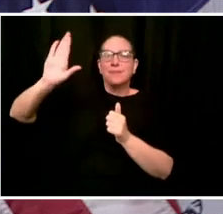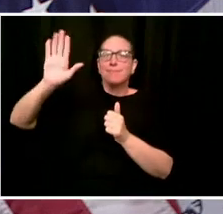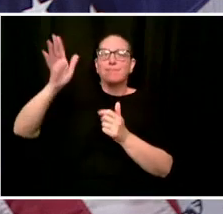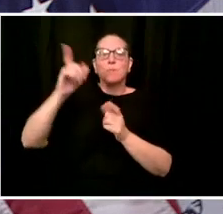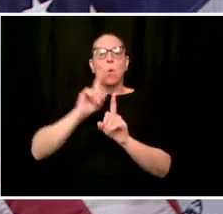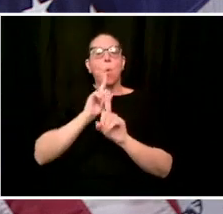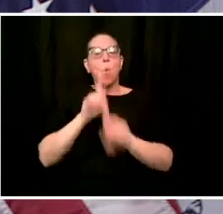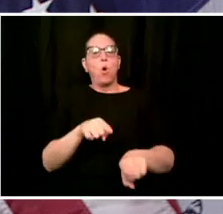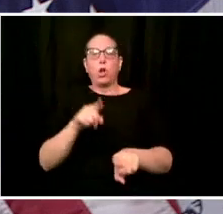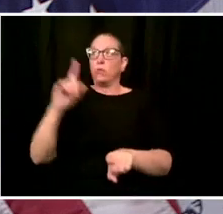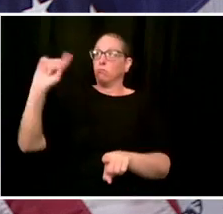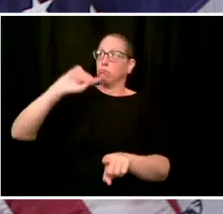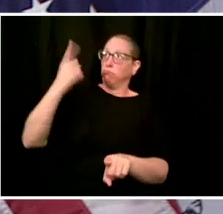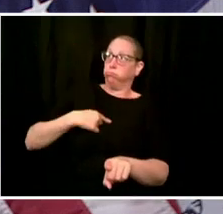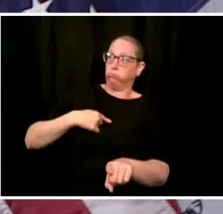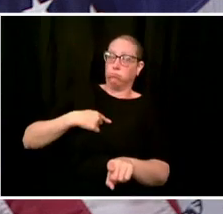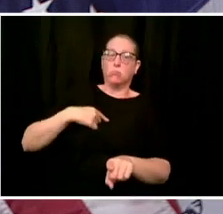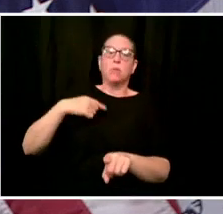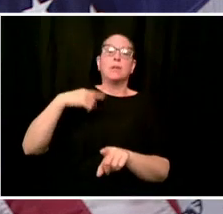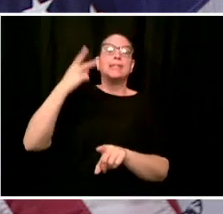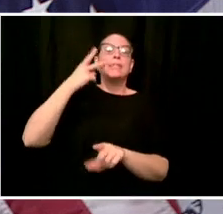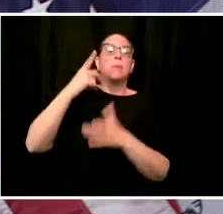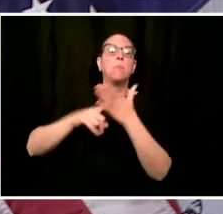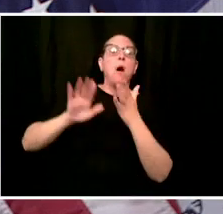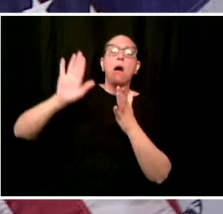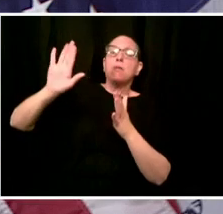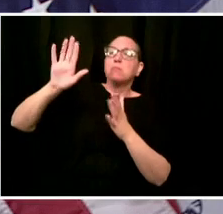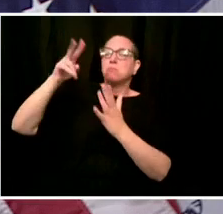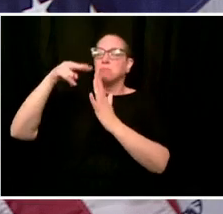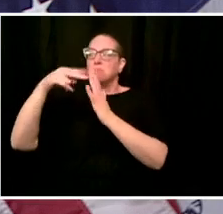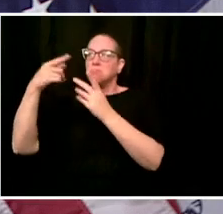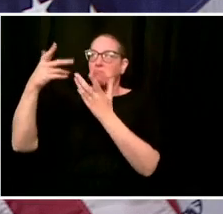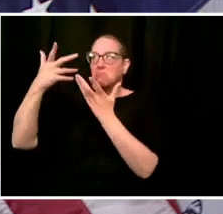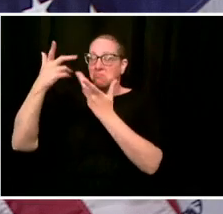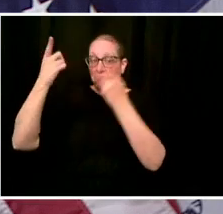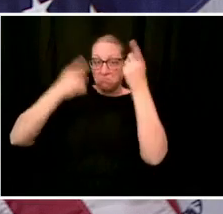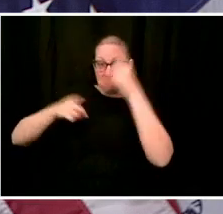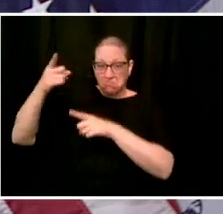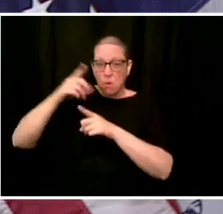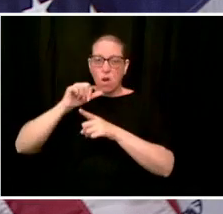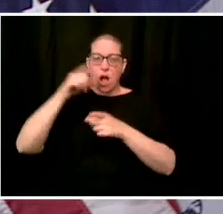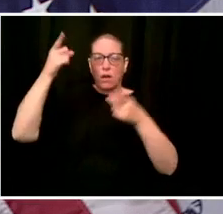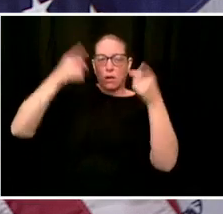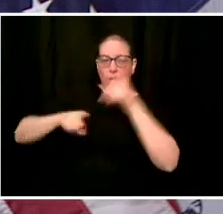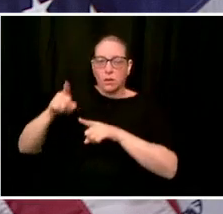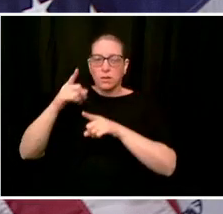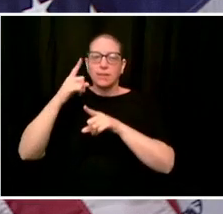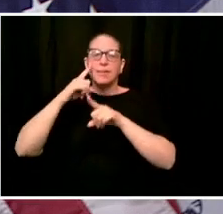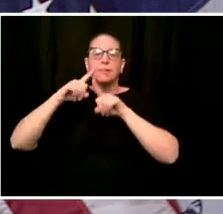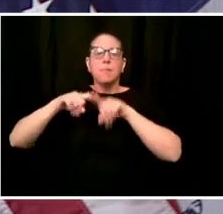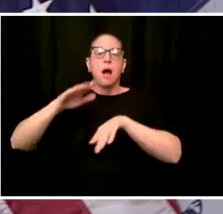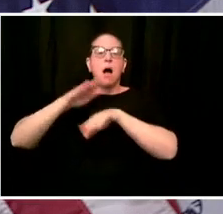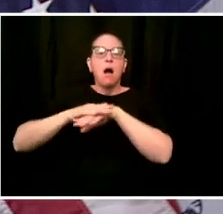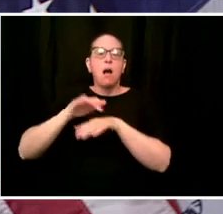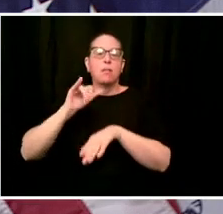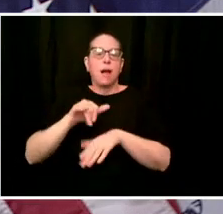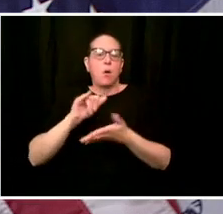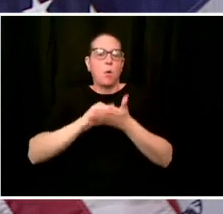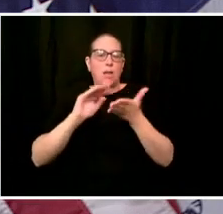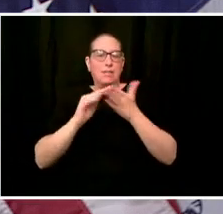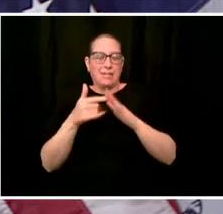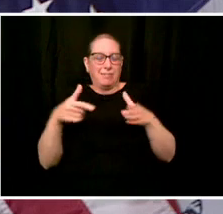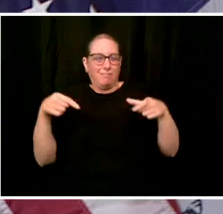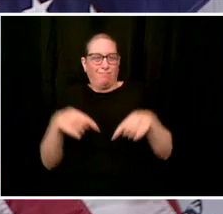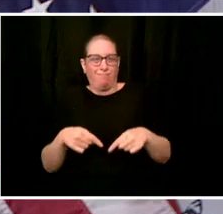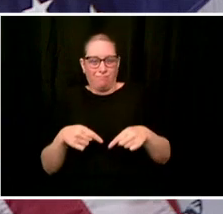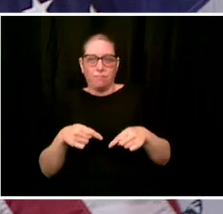then, of course, going to look at in terms of our local context and with health and safety as the first consideration in terms of figuring out